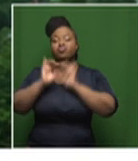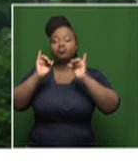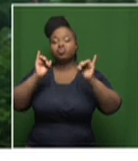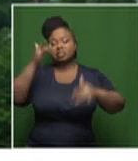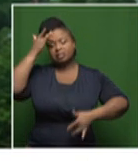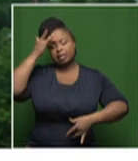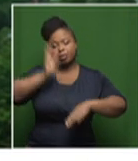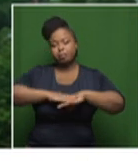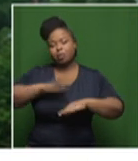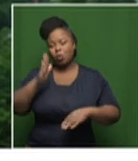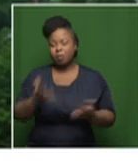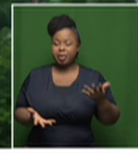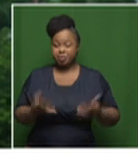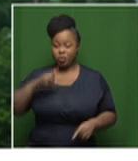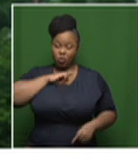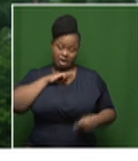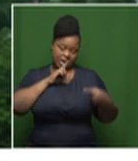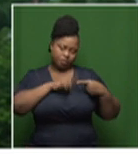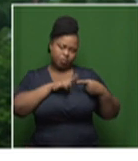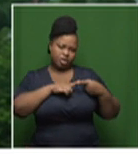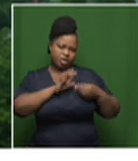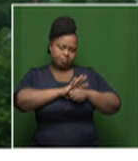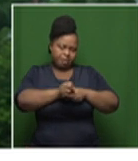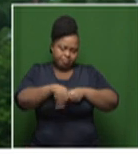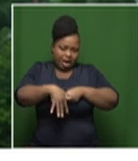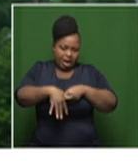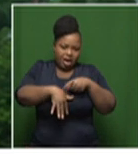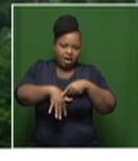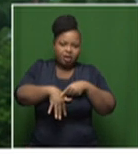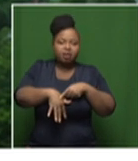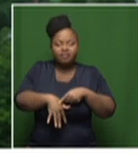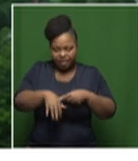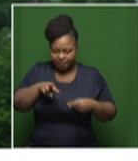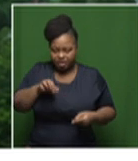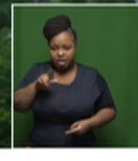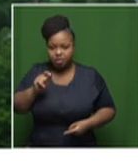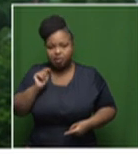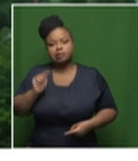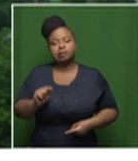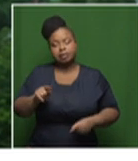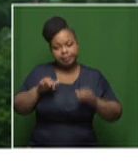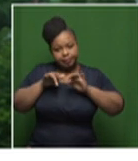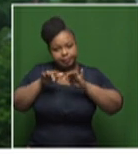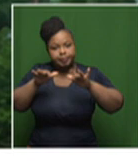So first of all, there's this doubly mutated variant of the coronavirus that's feared to be